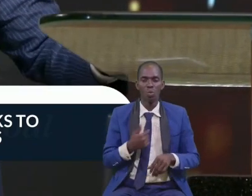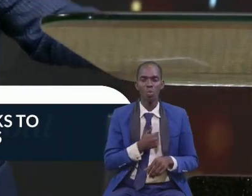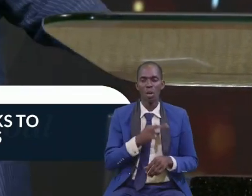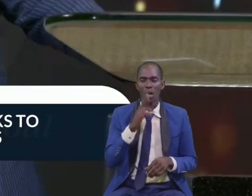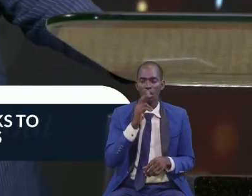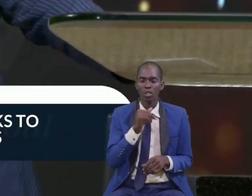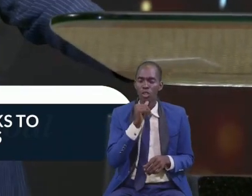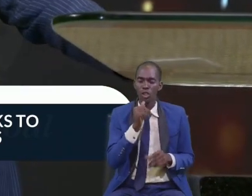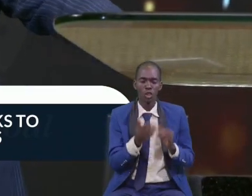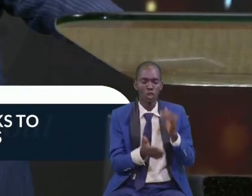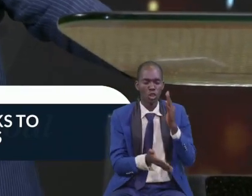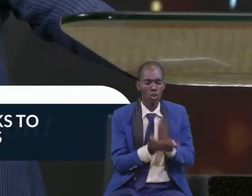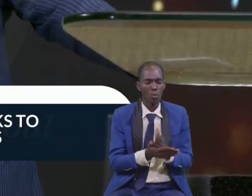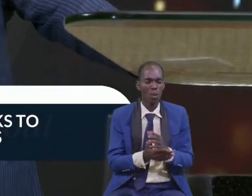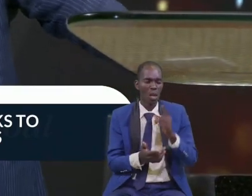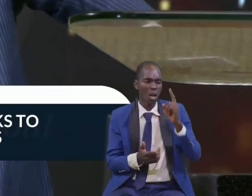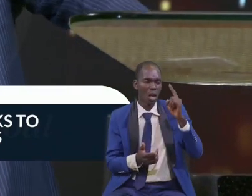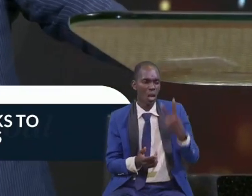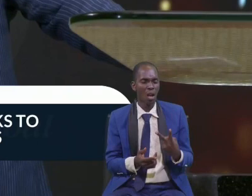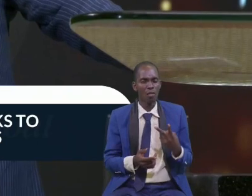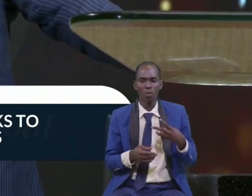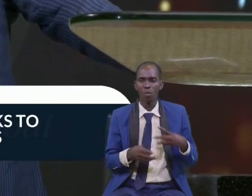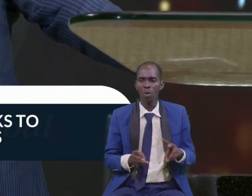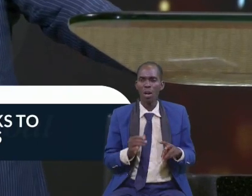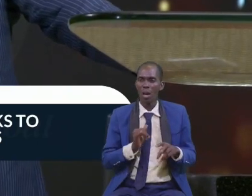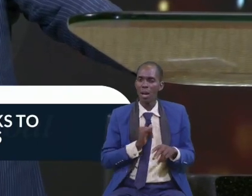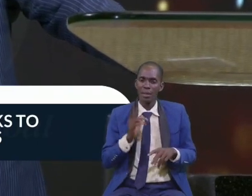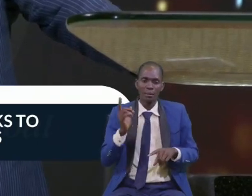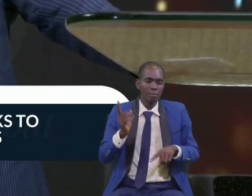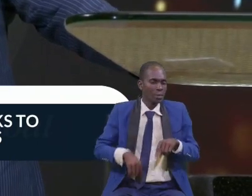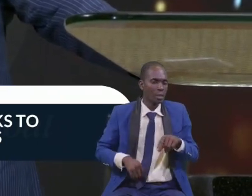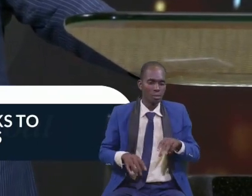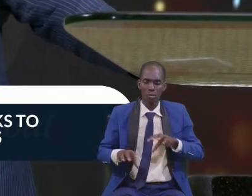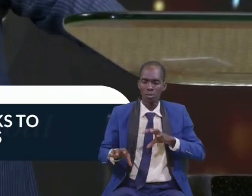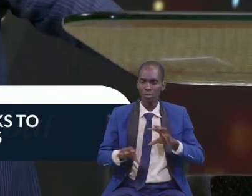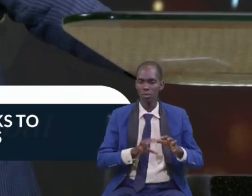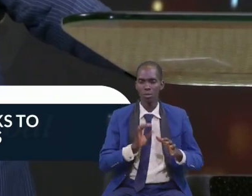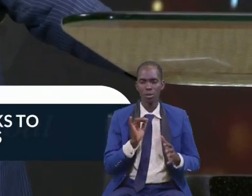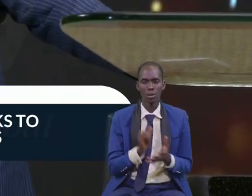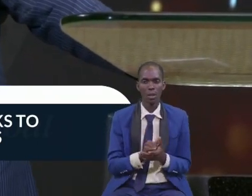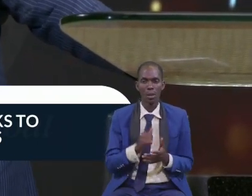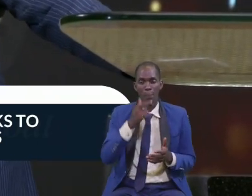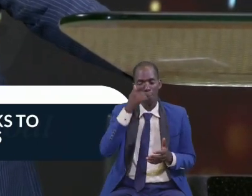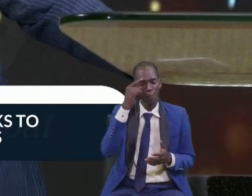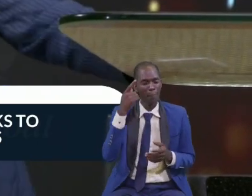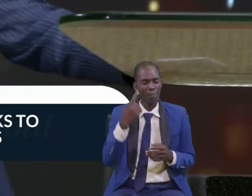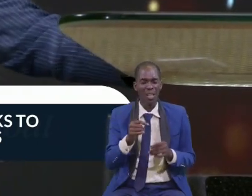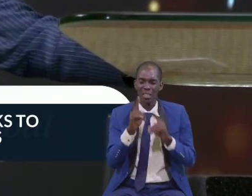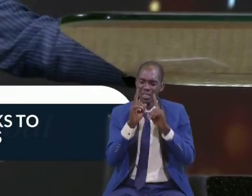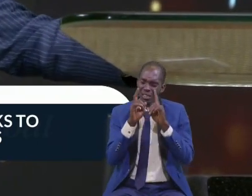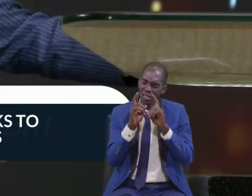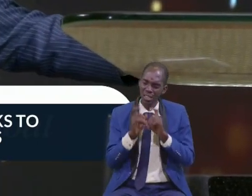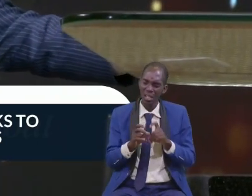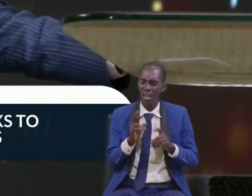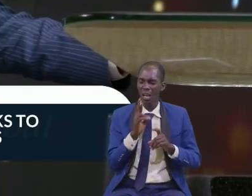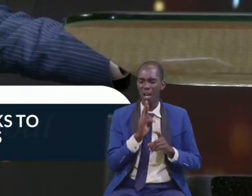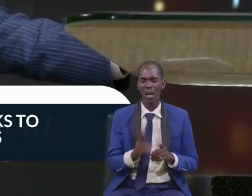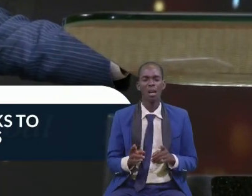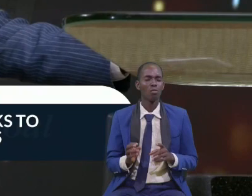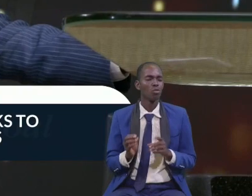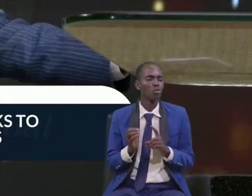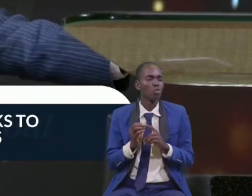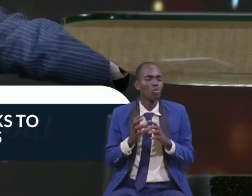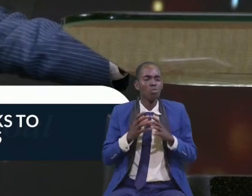stopping halfway. I cannot do that because the trials are too many. I'm trying to nurse